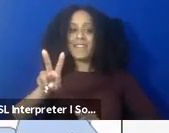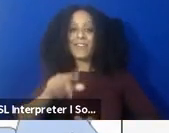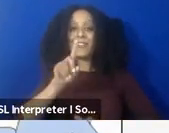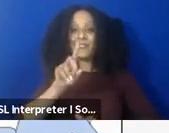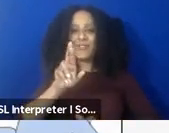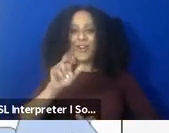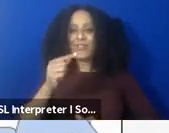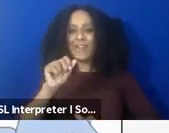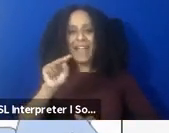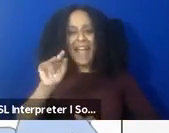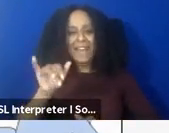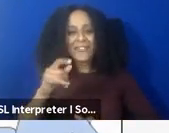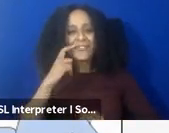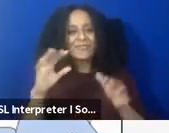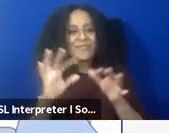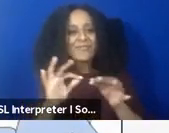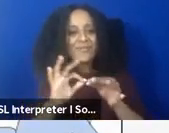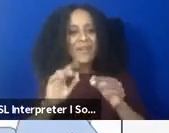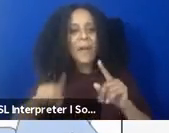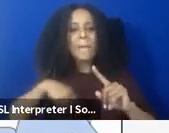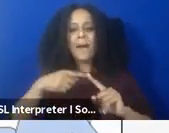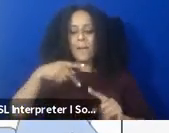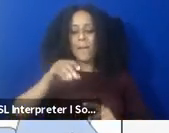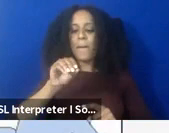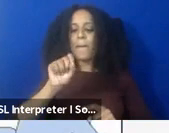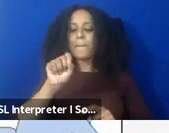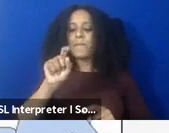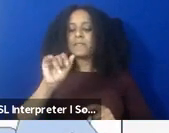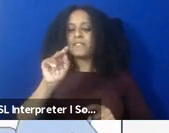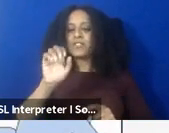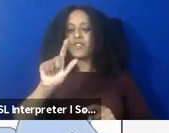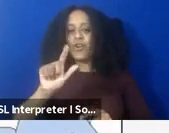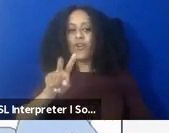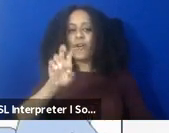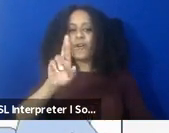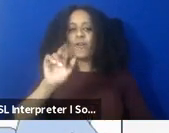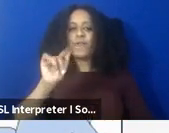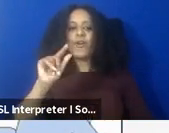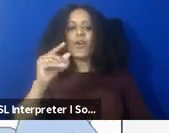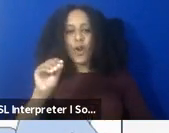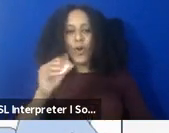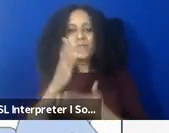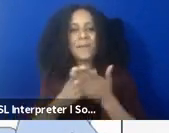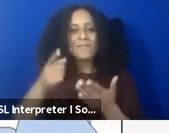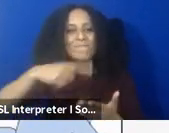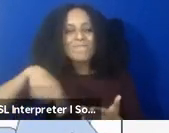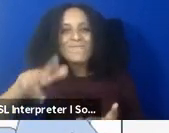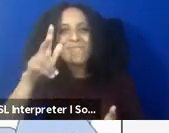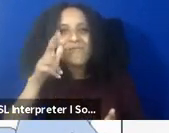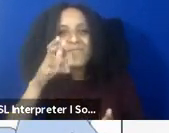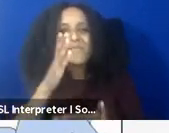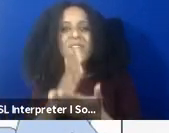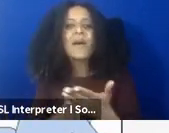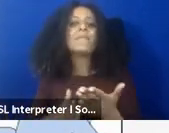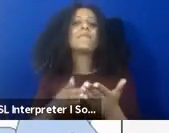introduced what benign paroxysmal positional vertigo is. Many listening have probably had this, and as far as vestibular